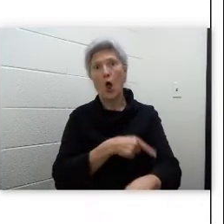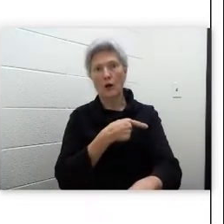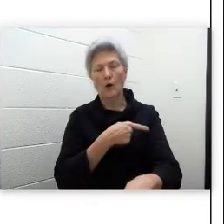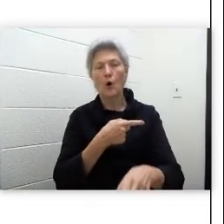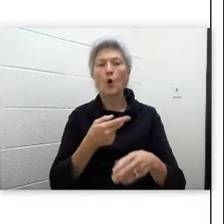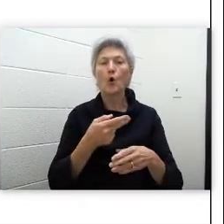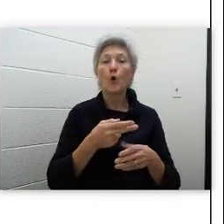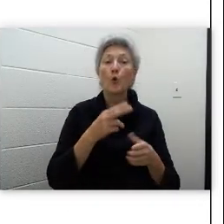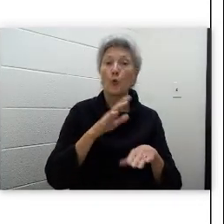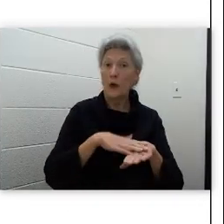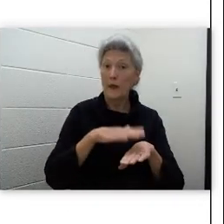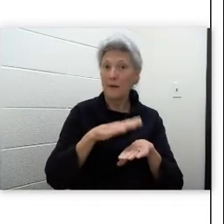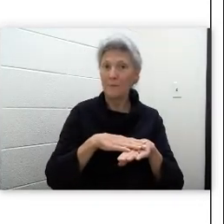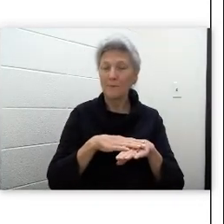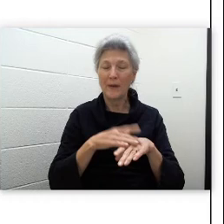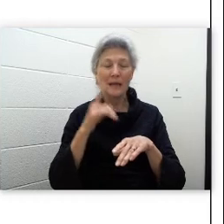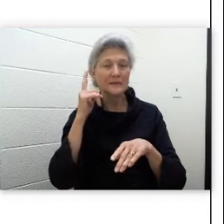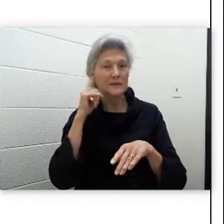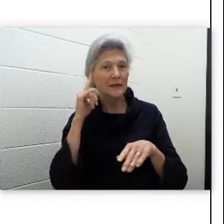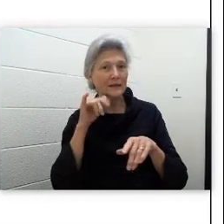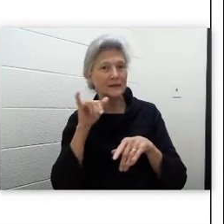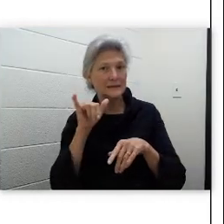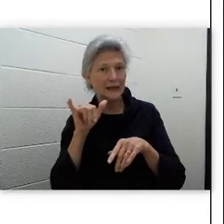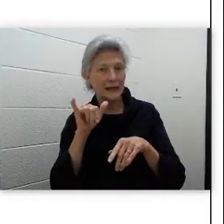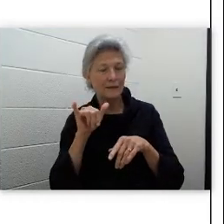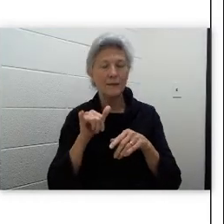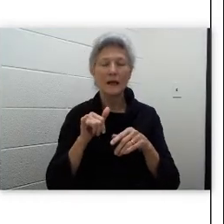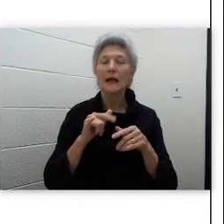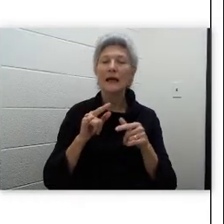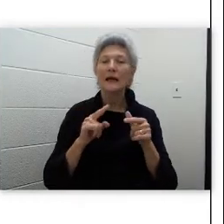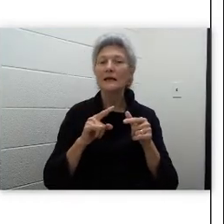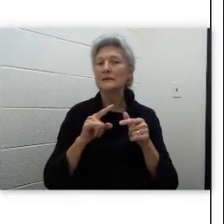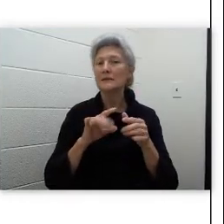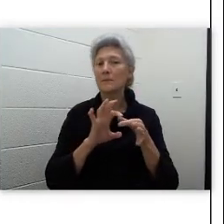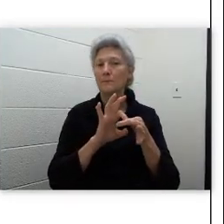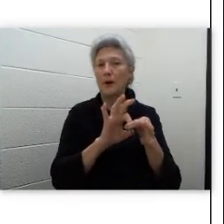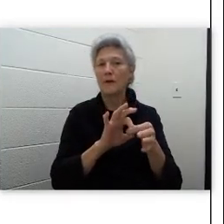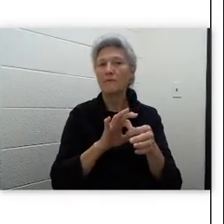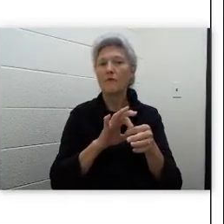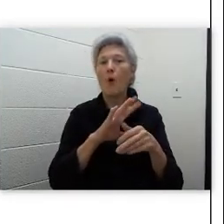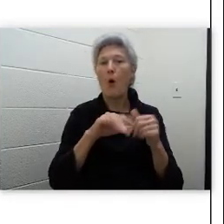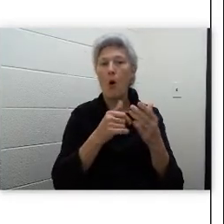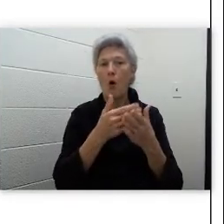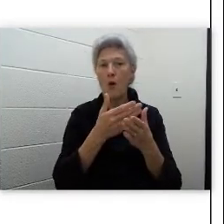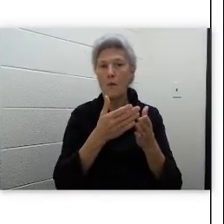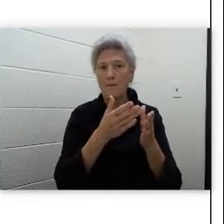many poems. Rhythm is the beat or sound pattern of a poem.